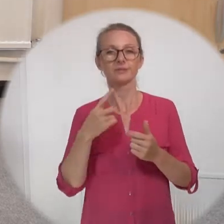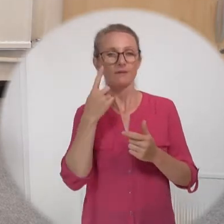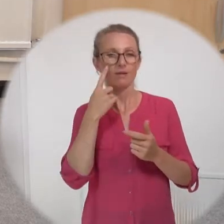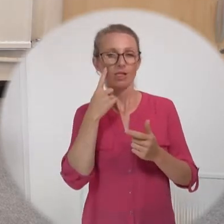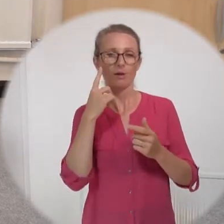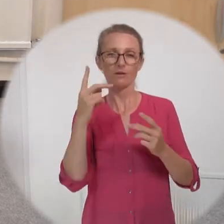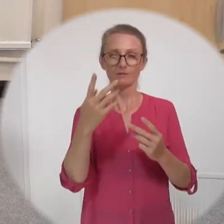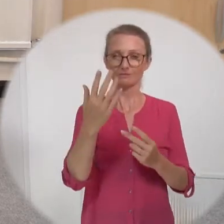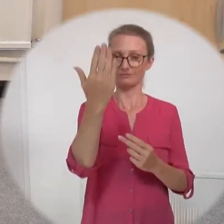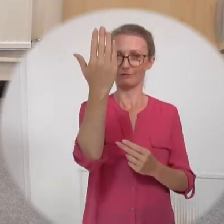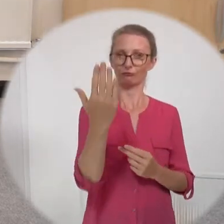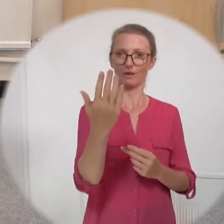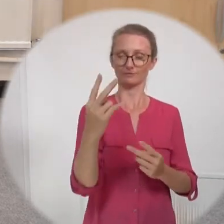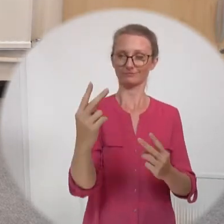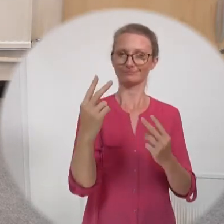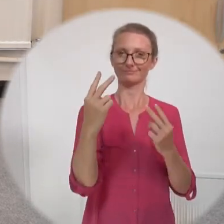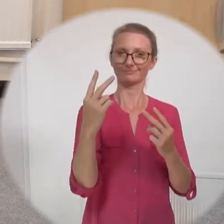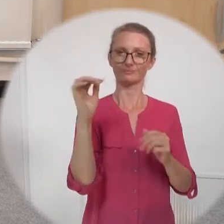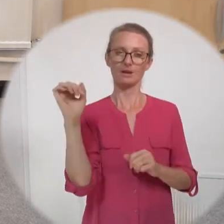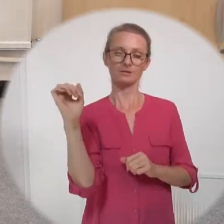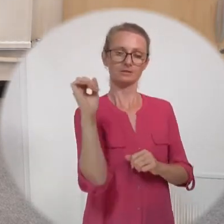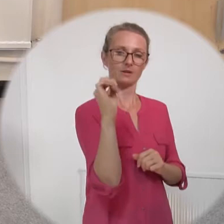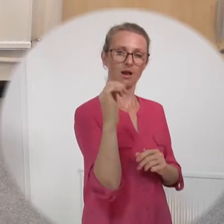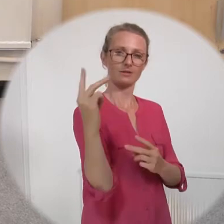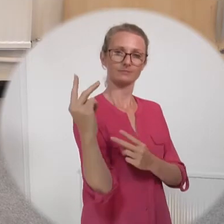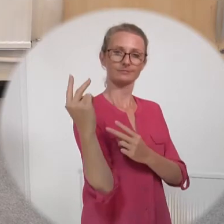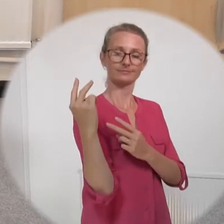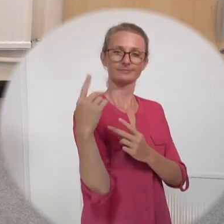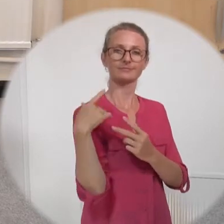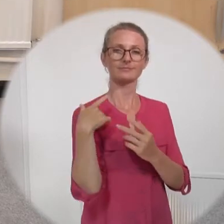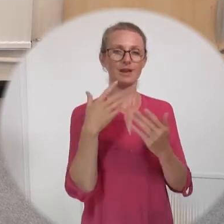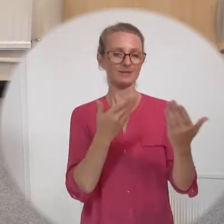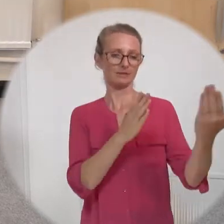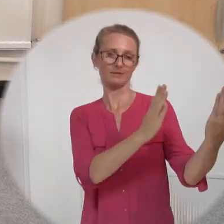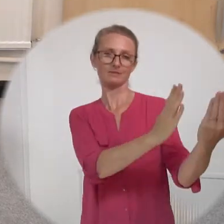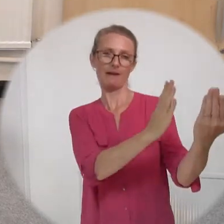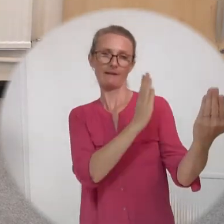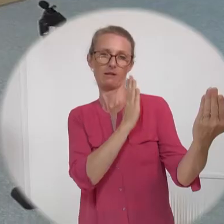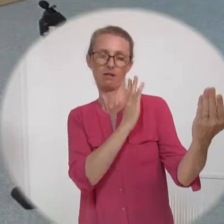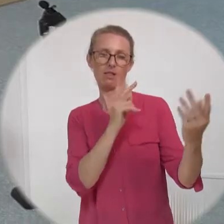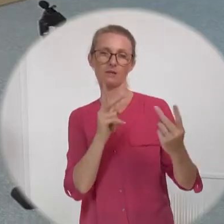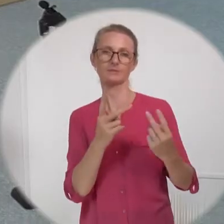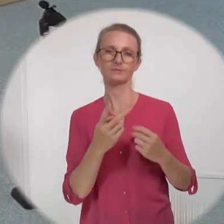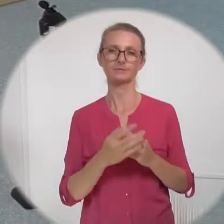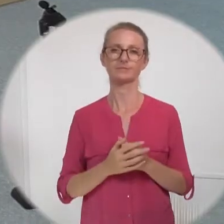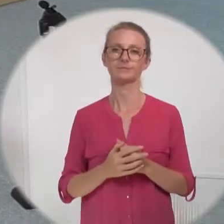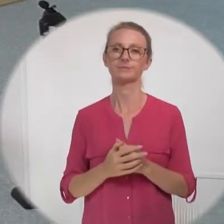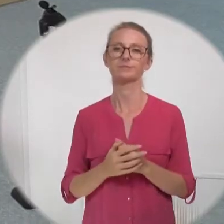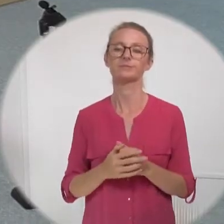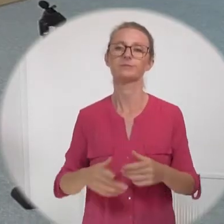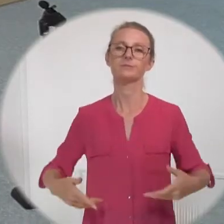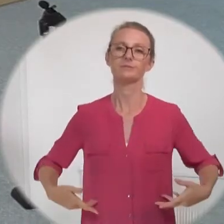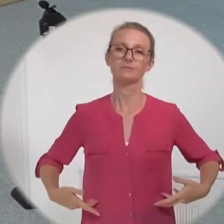view. So you turn your waist and then you allow the arms to swing back and